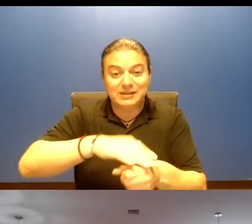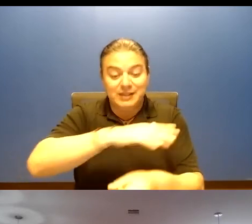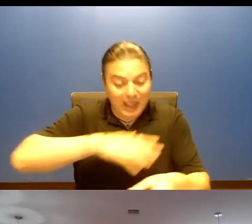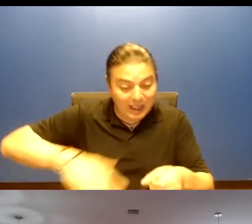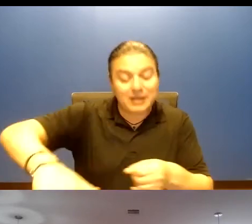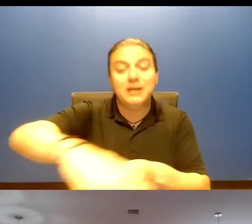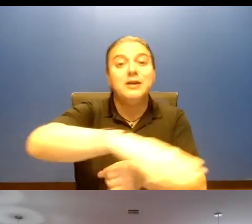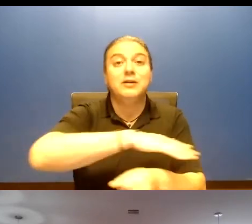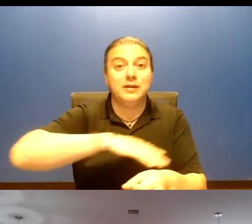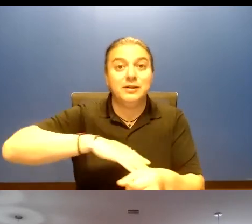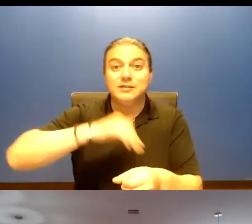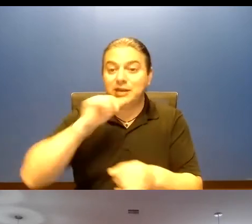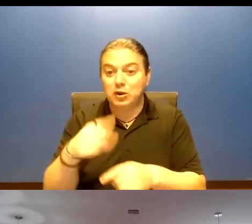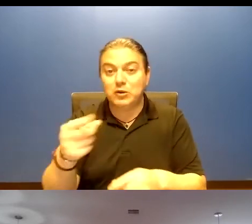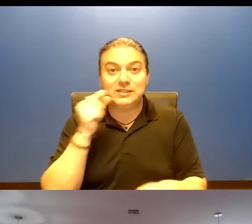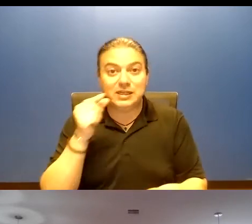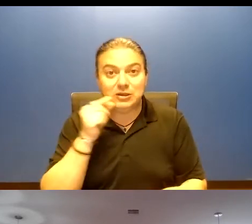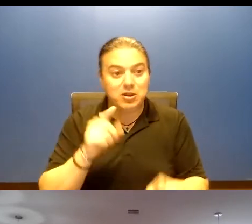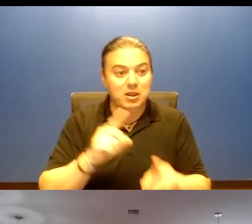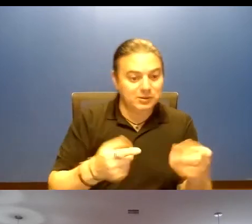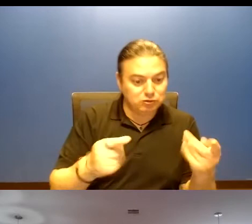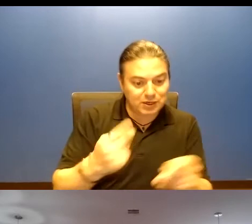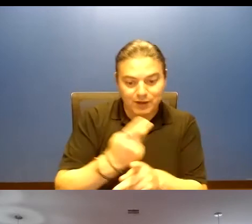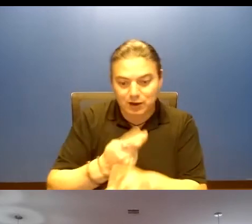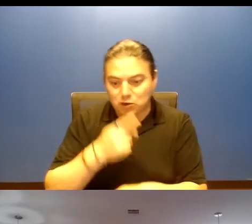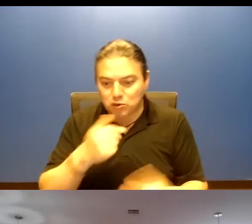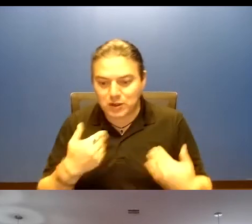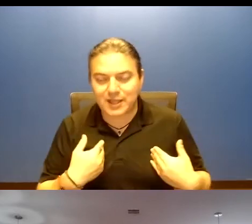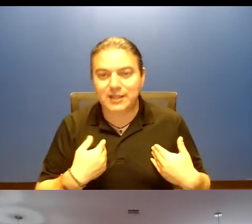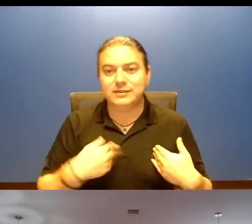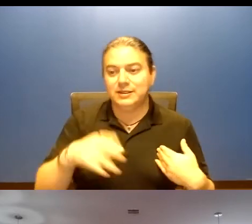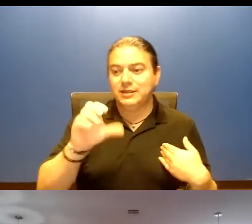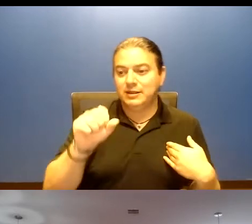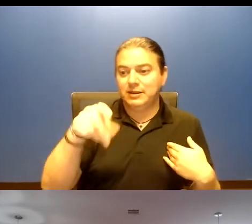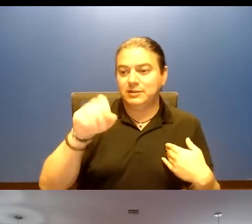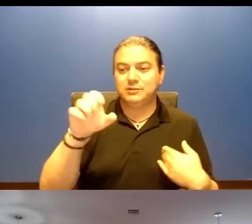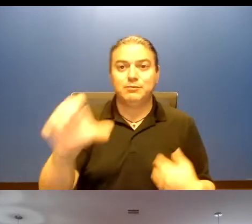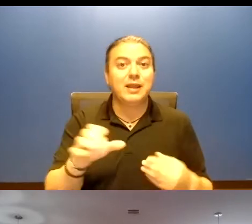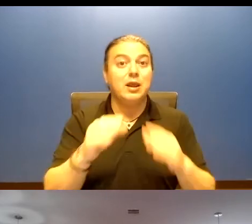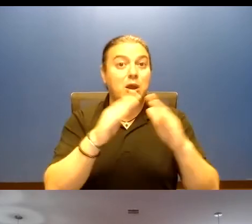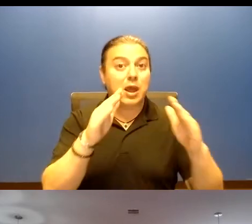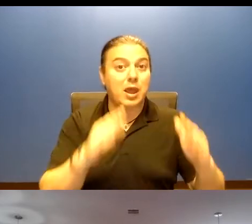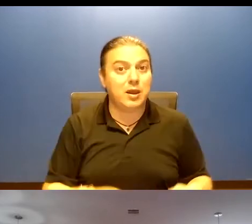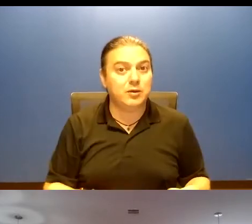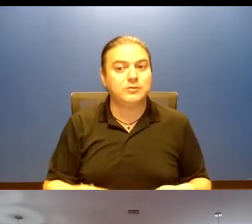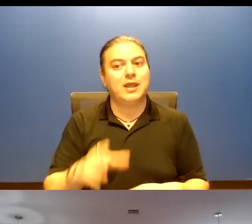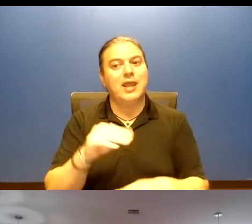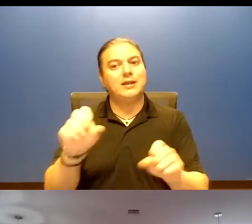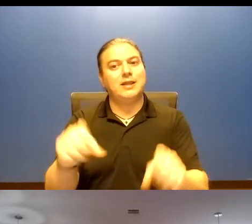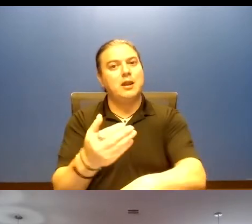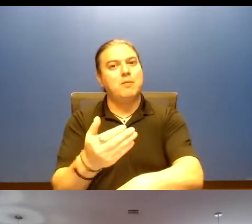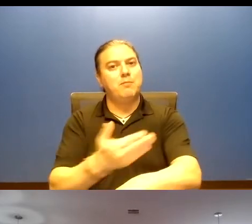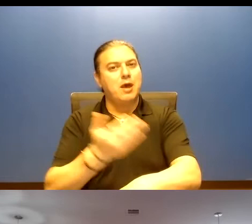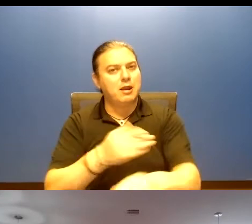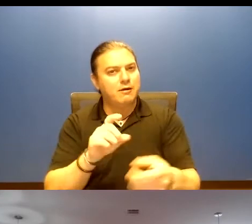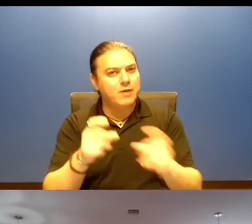out who had a spec home that would be willing to modify as it existed and make small changes to